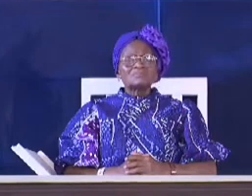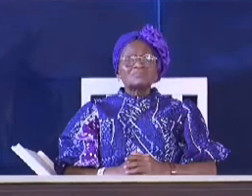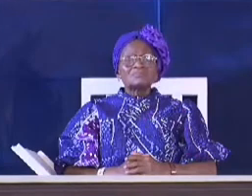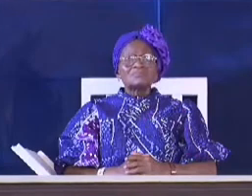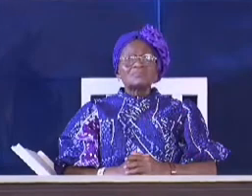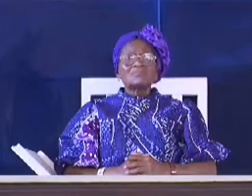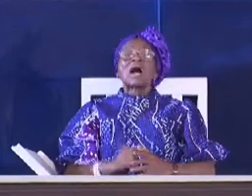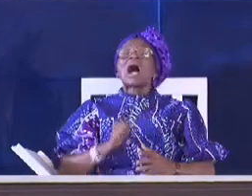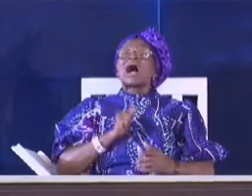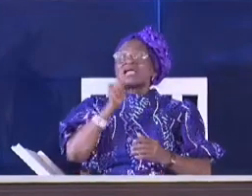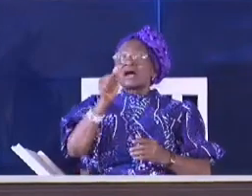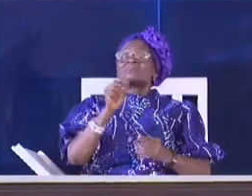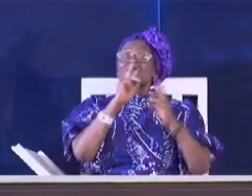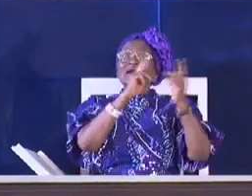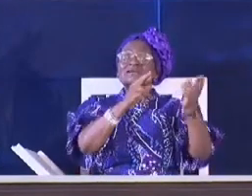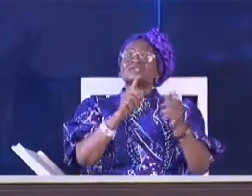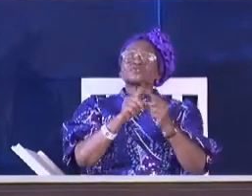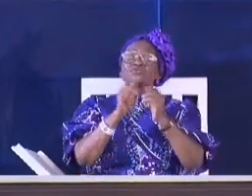to pray for you.